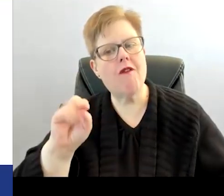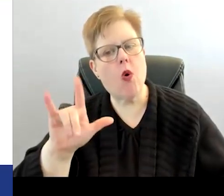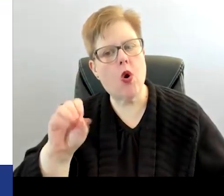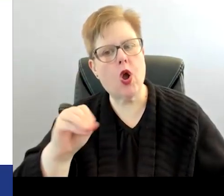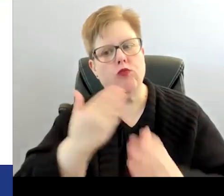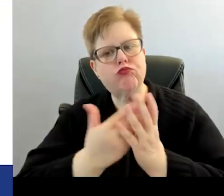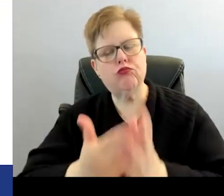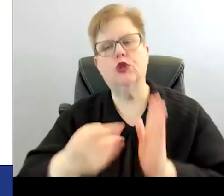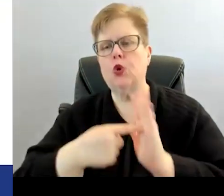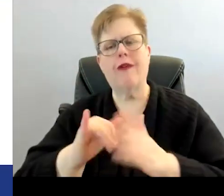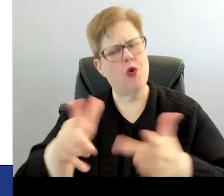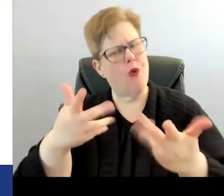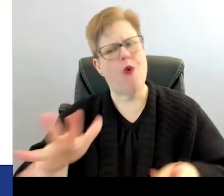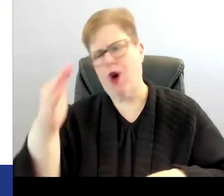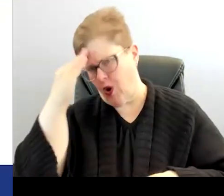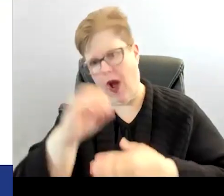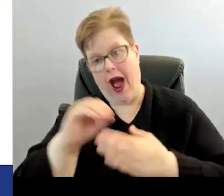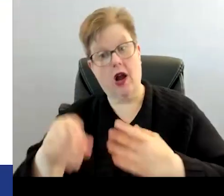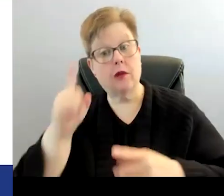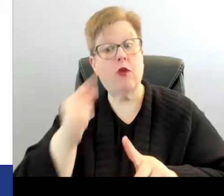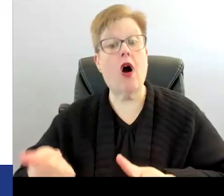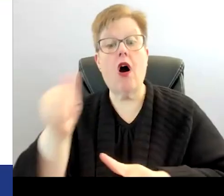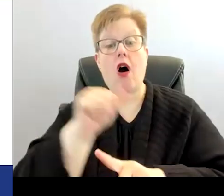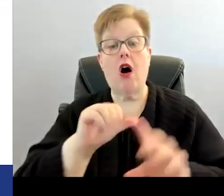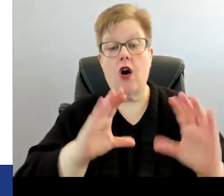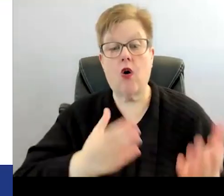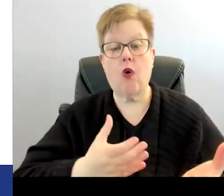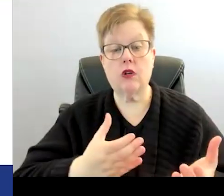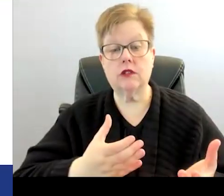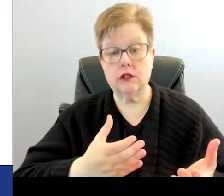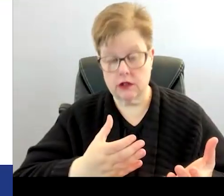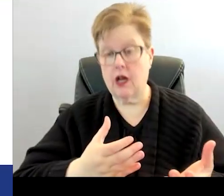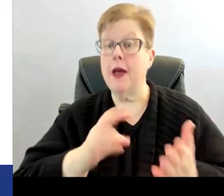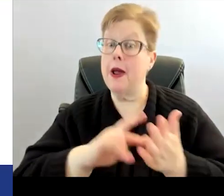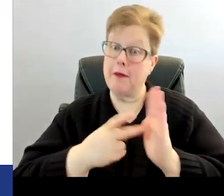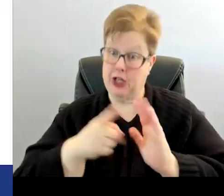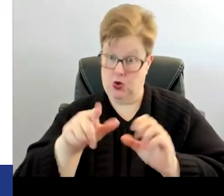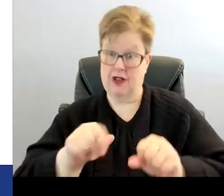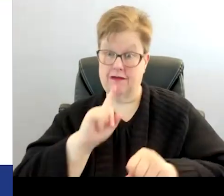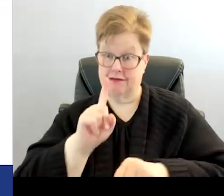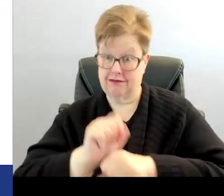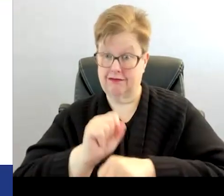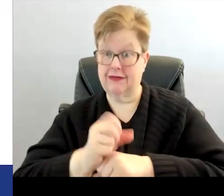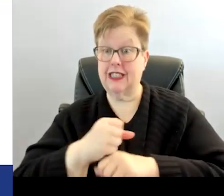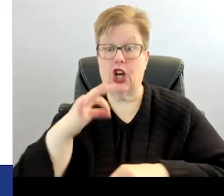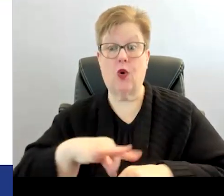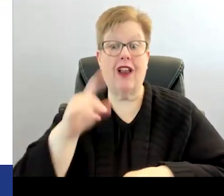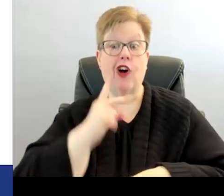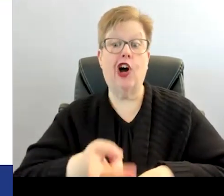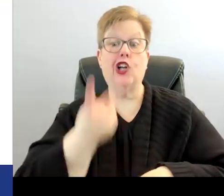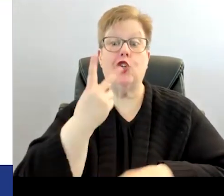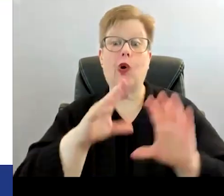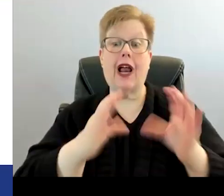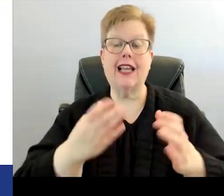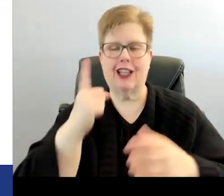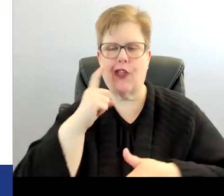already know the outcomes for a different course, which means you can actually earn credit for 2 courses for the price of